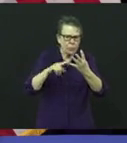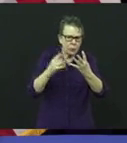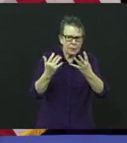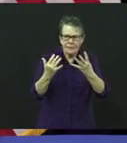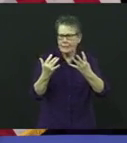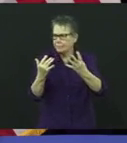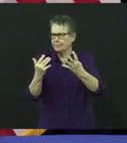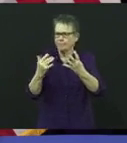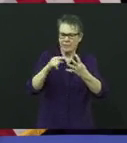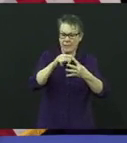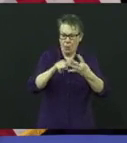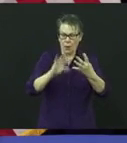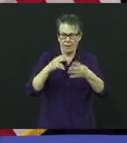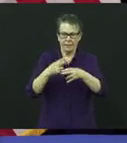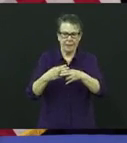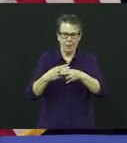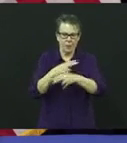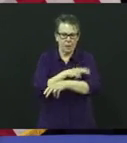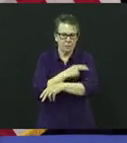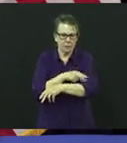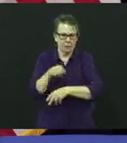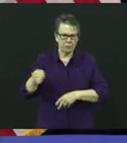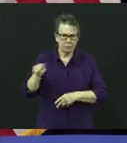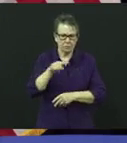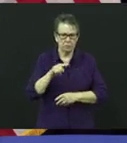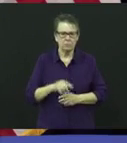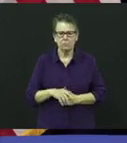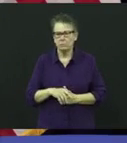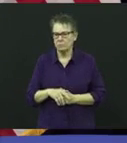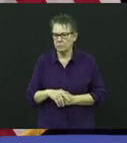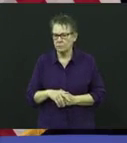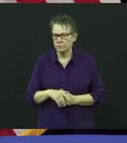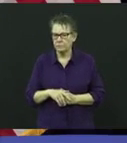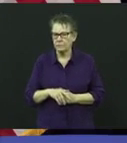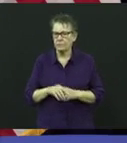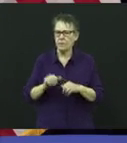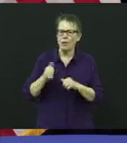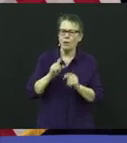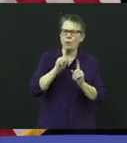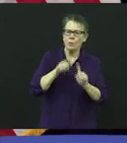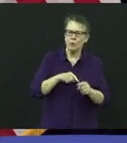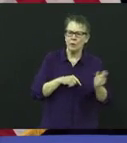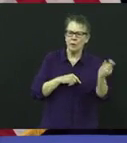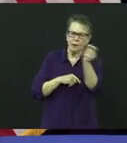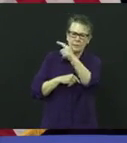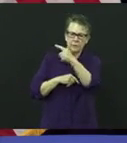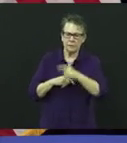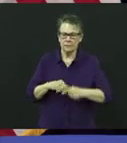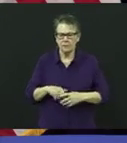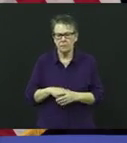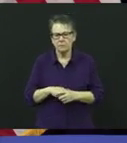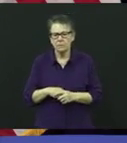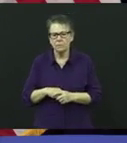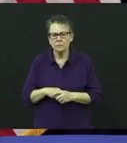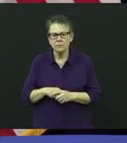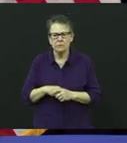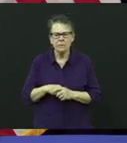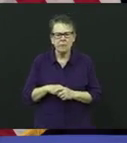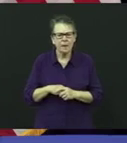it's about childcare. Daycare at hospitals and healthcare centers seem to be having a problem with staff calling out. We have no one to take care of their